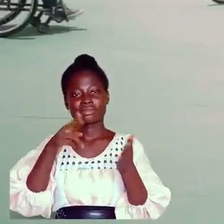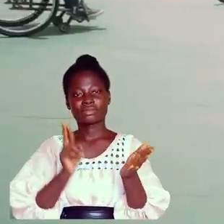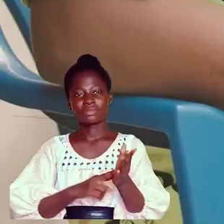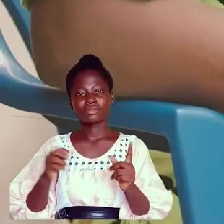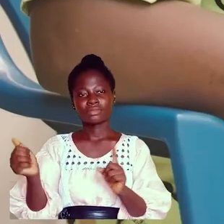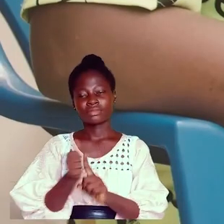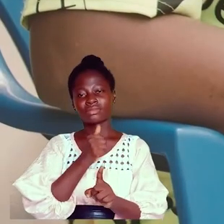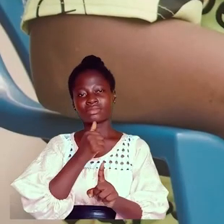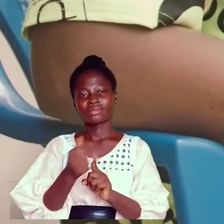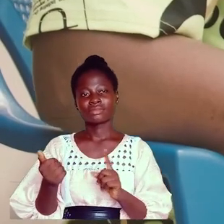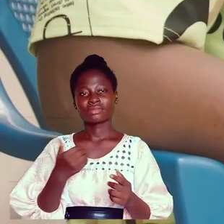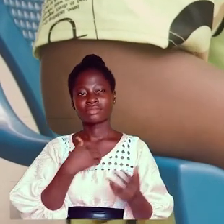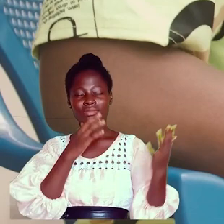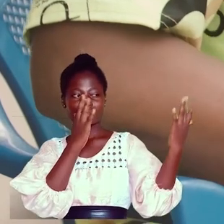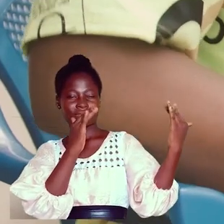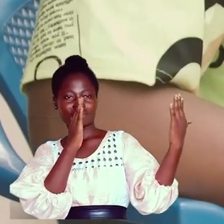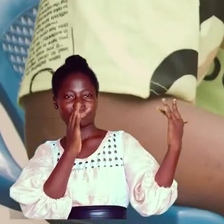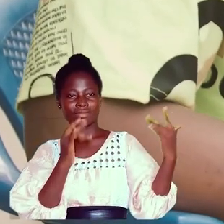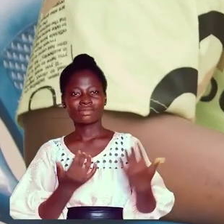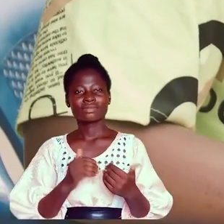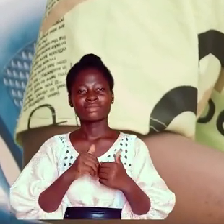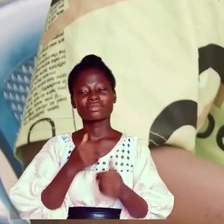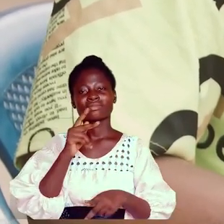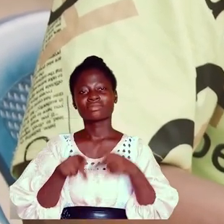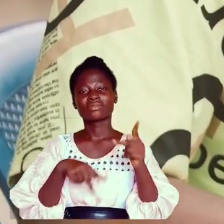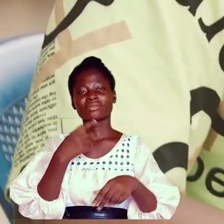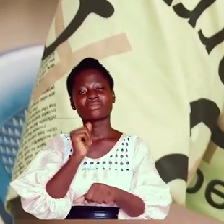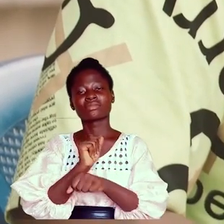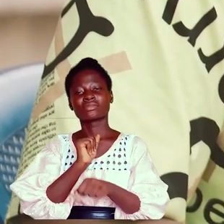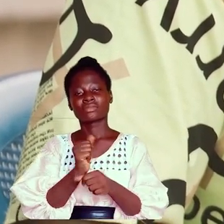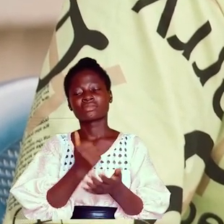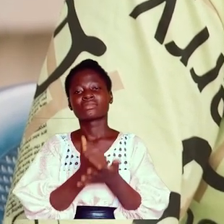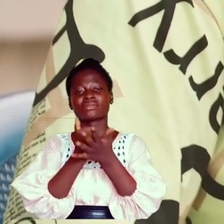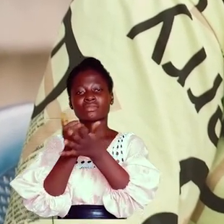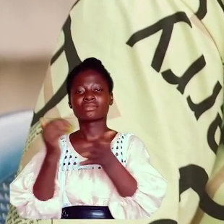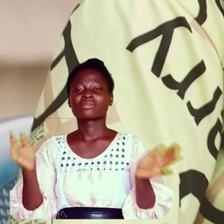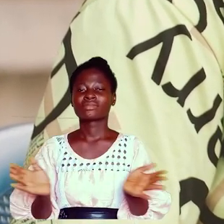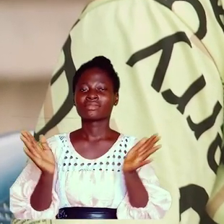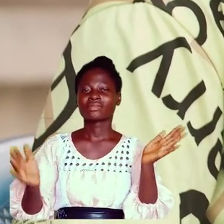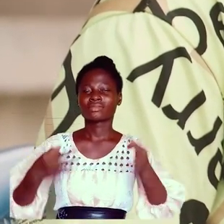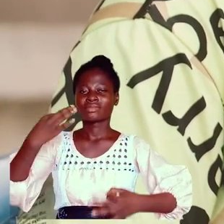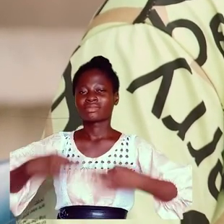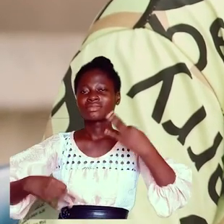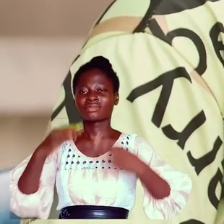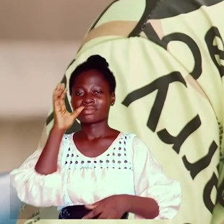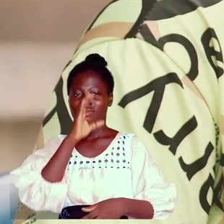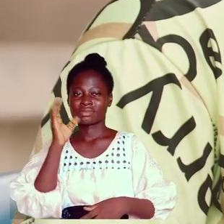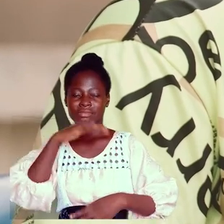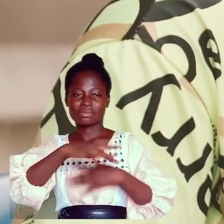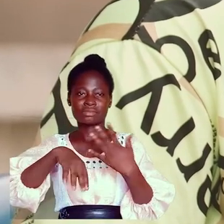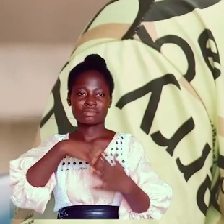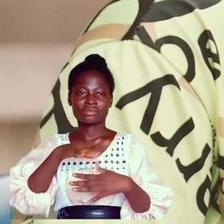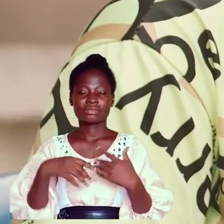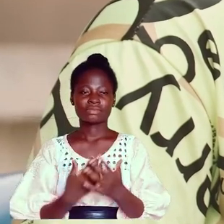abuse, they also have expectations of how duty bearers should do their work to inspire the culture of justice seeking among